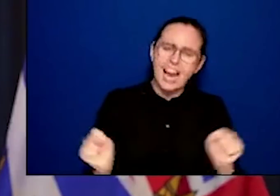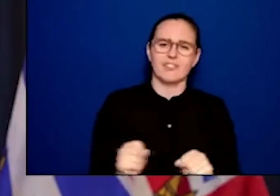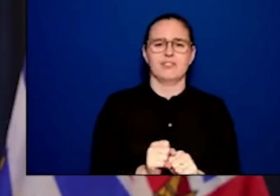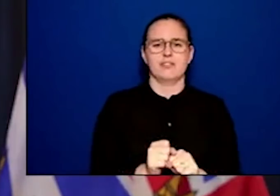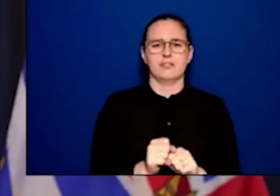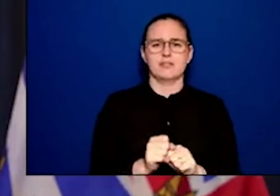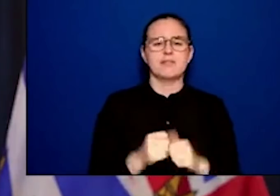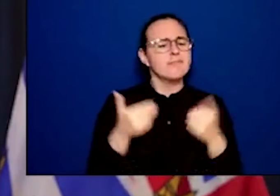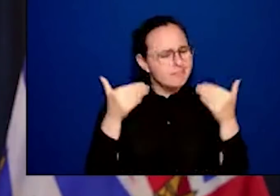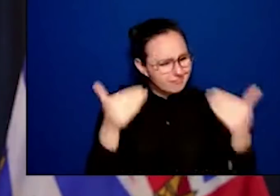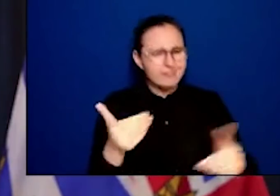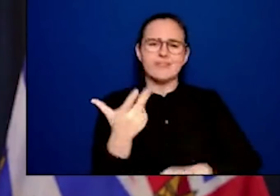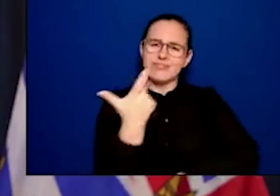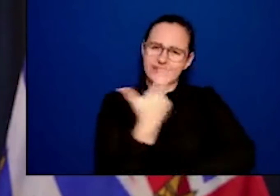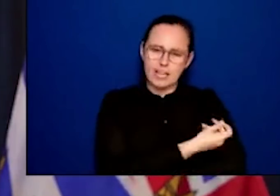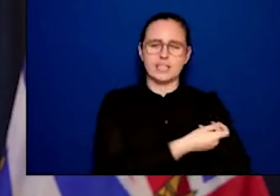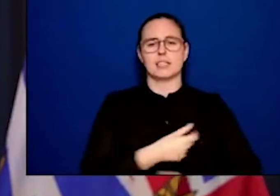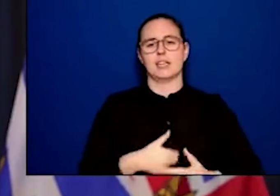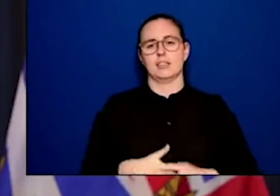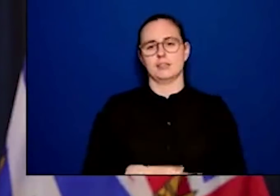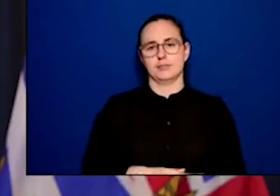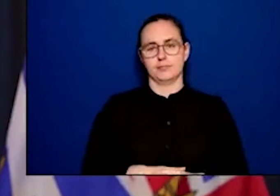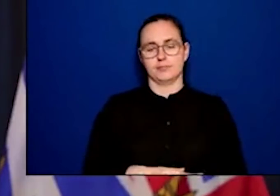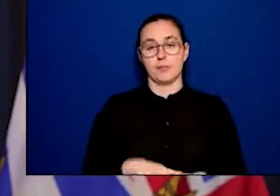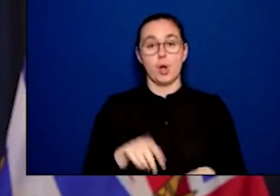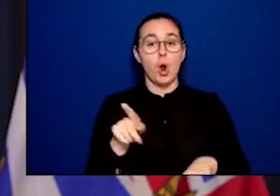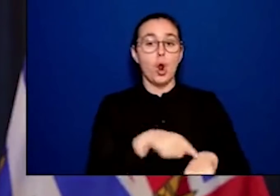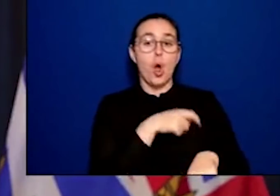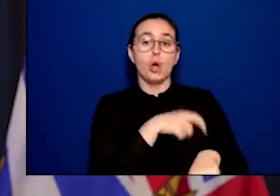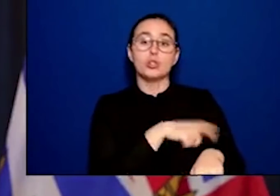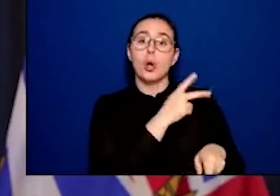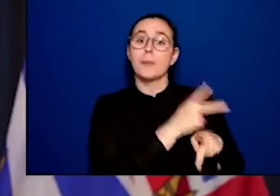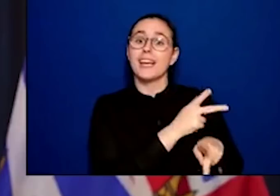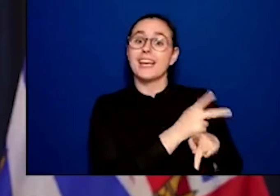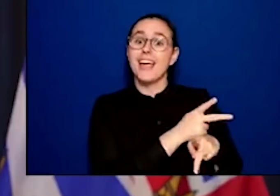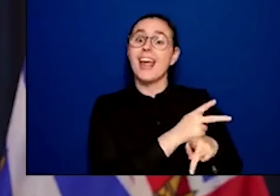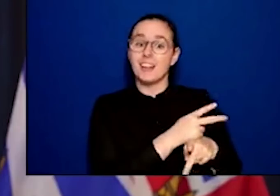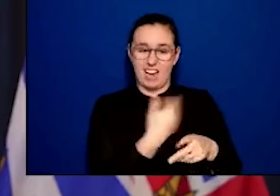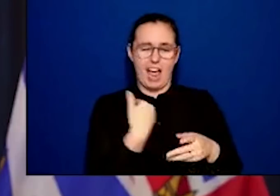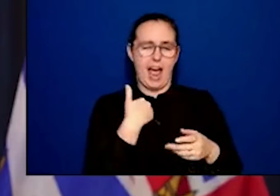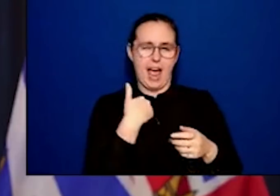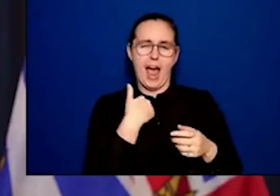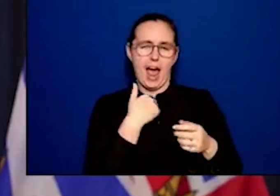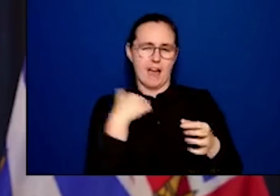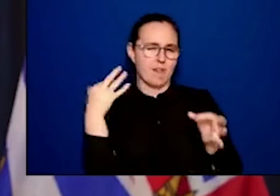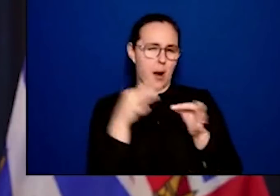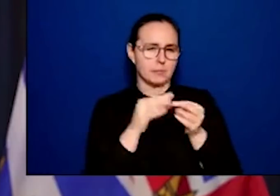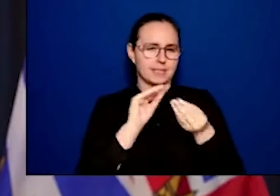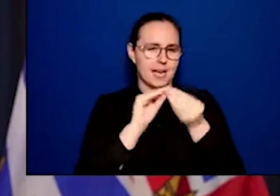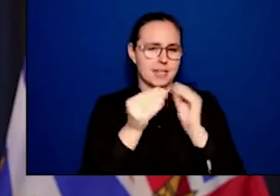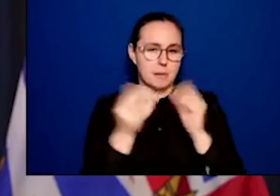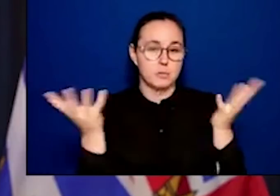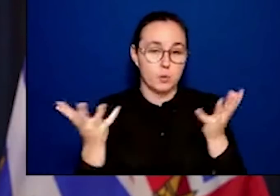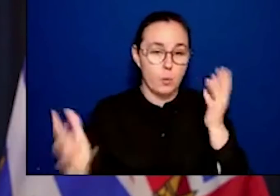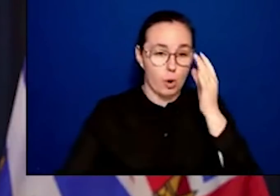staff in long-term care facilities, I wanted to bring you up to date on where we are. Dr. Henry talked about